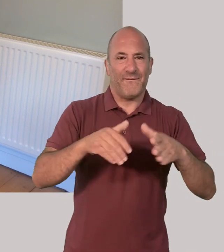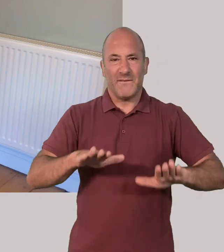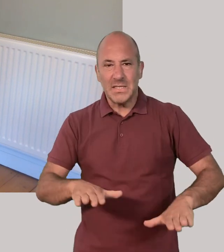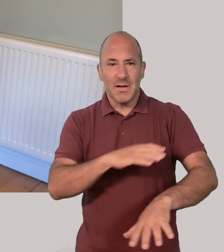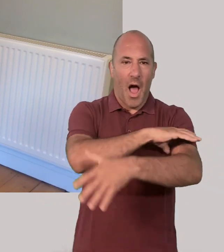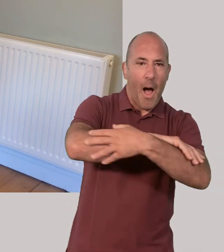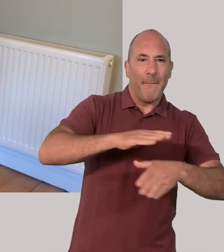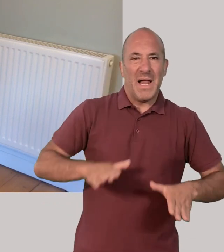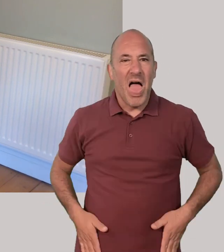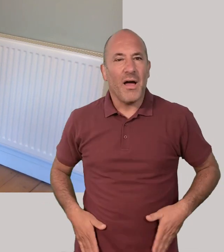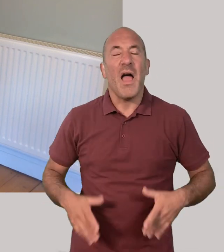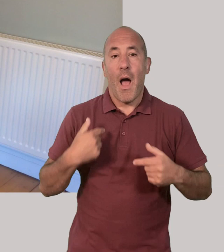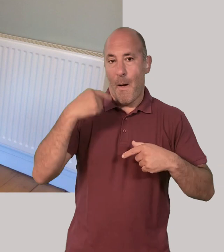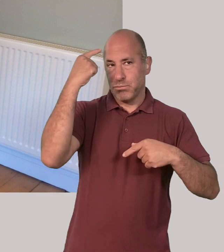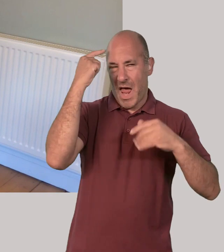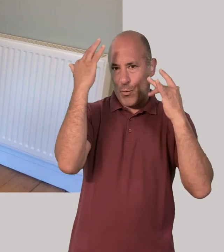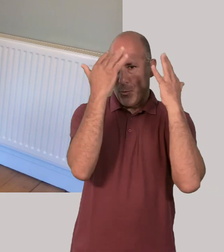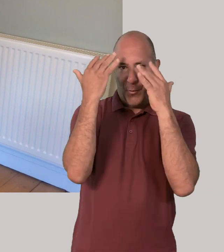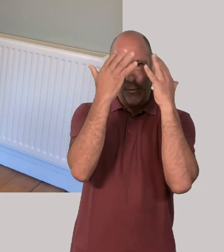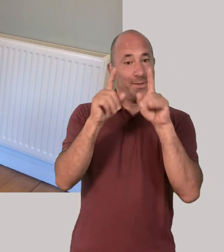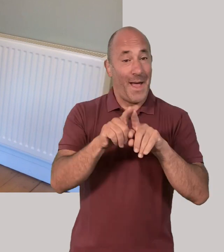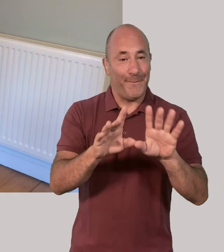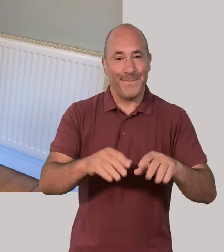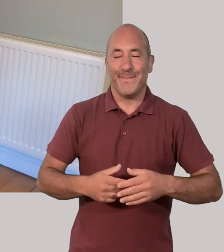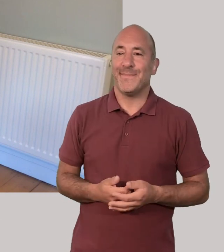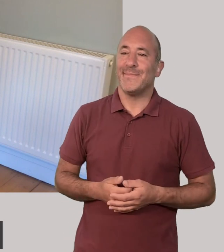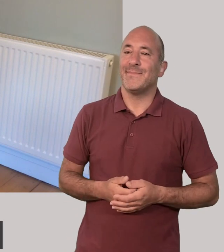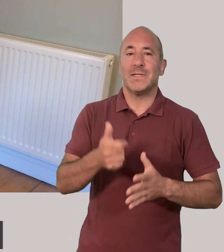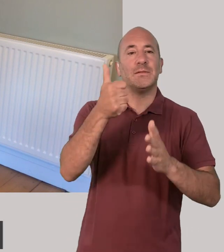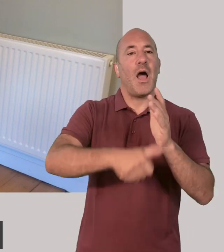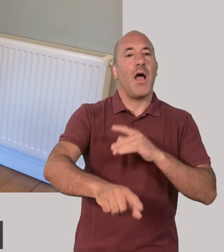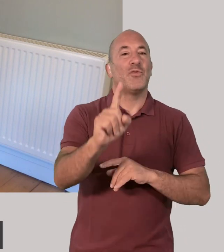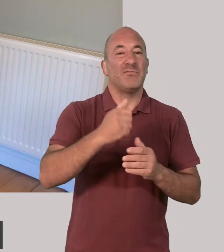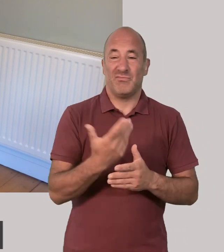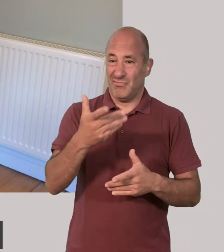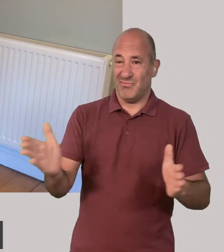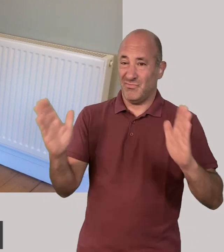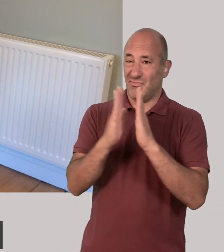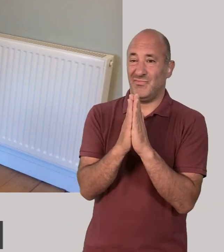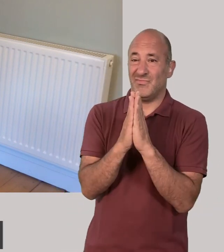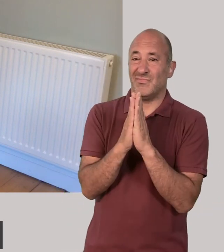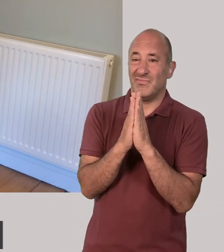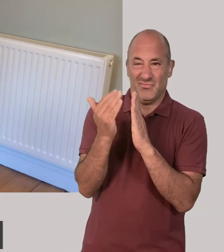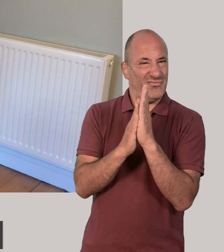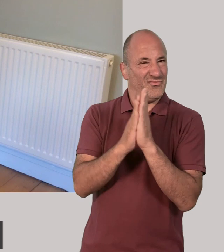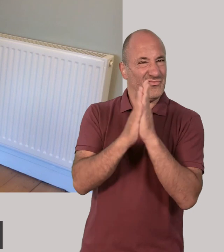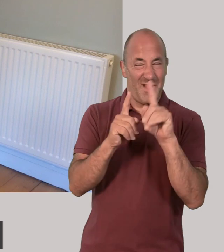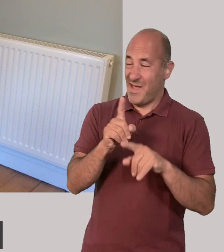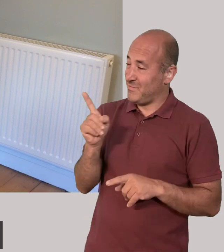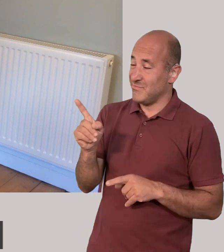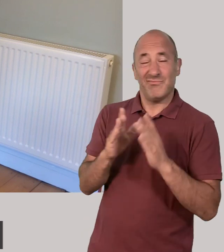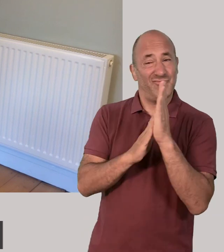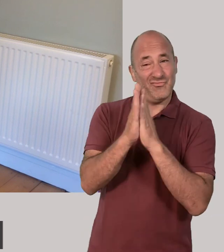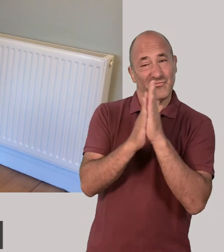feet, arms and legs. And we're going to get our brains going too. So start off by bringing your hands together and rubbing